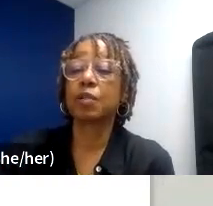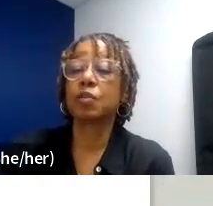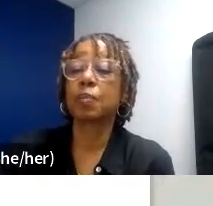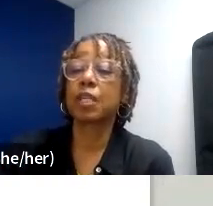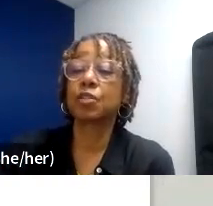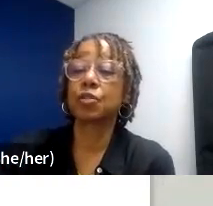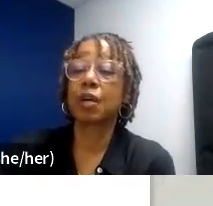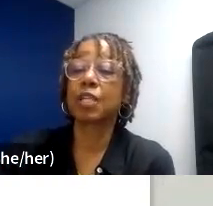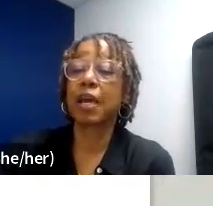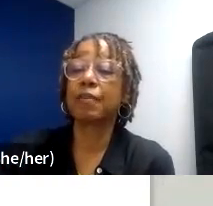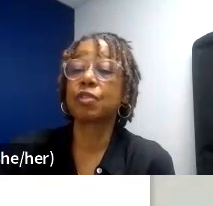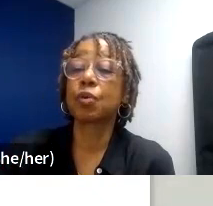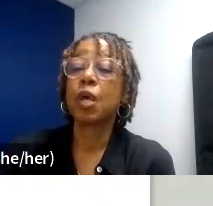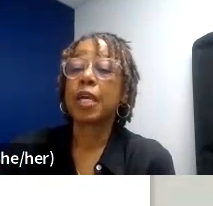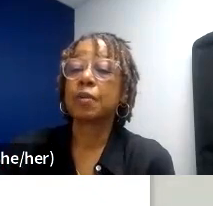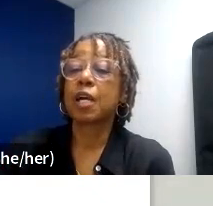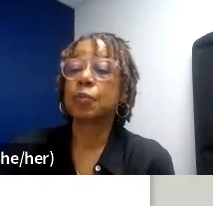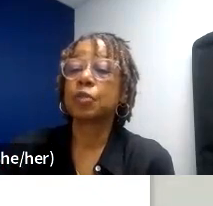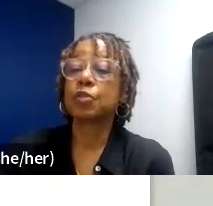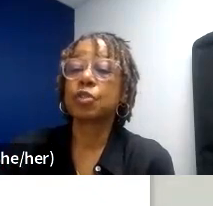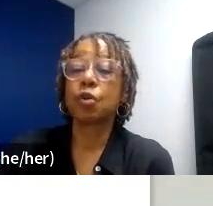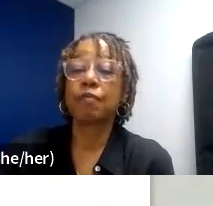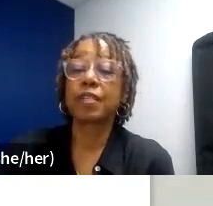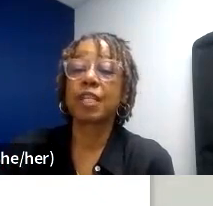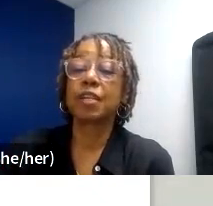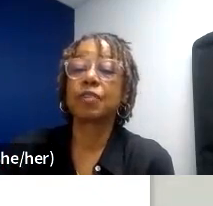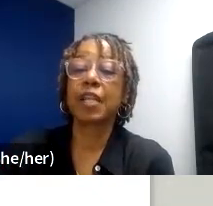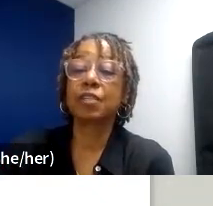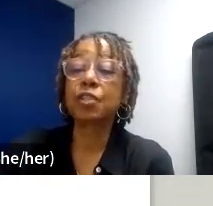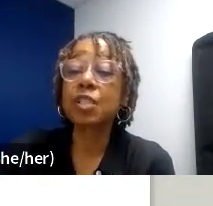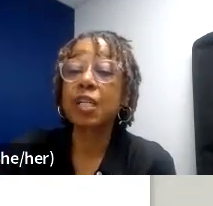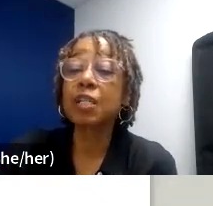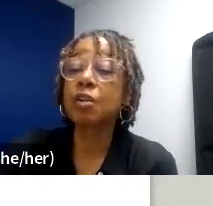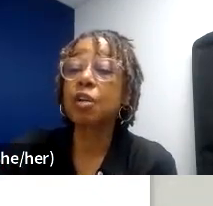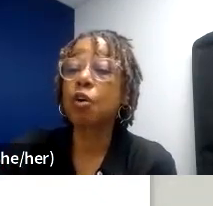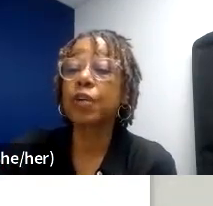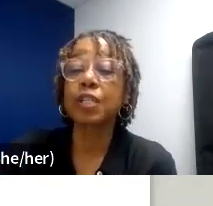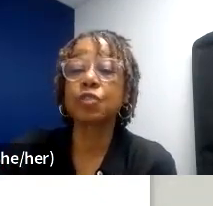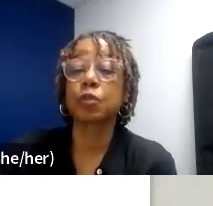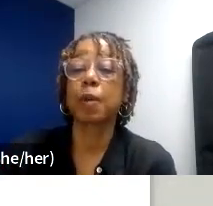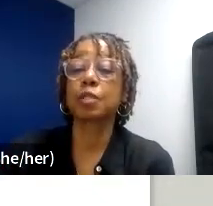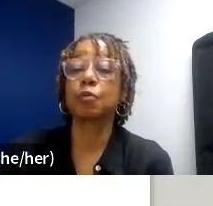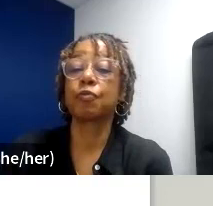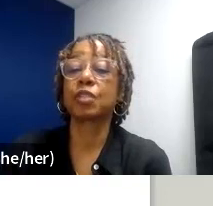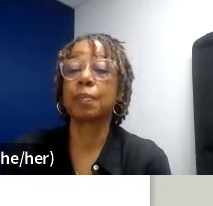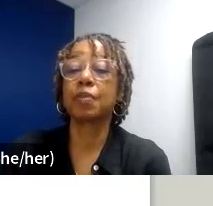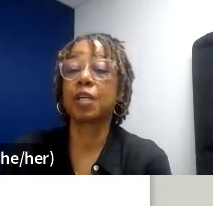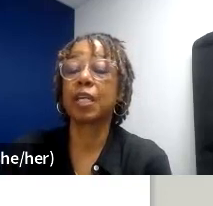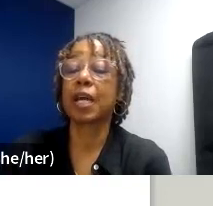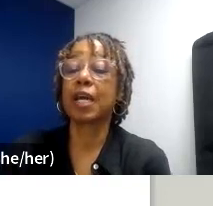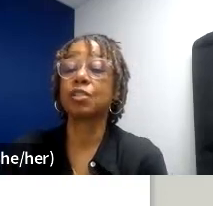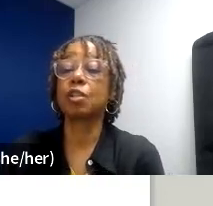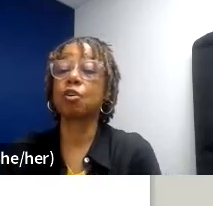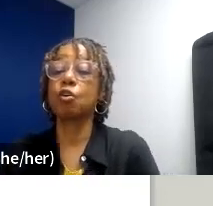for some of the issues I was having. So Dr. Peluso is co-investigator of a national study on long COVID, and he's responsible for some of